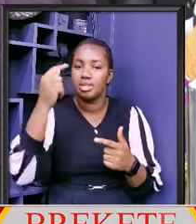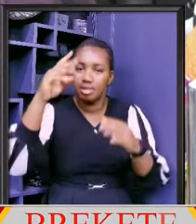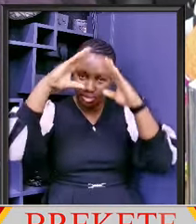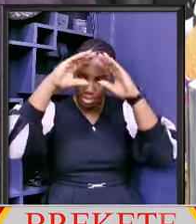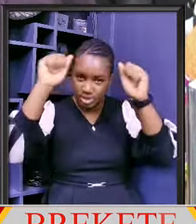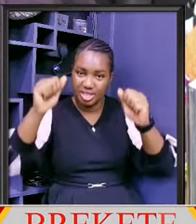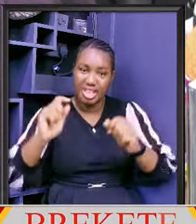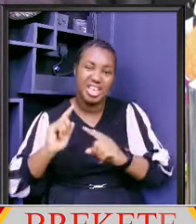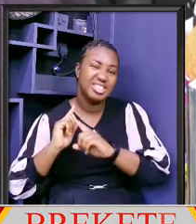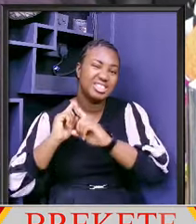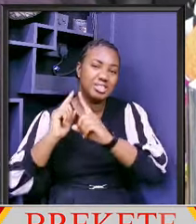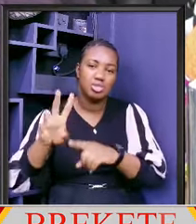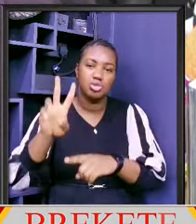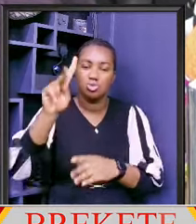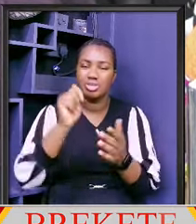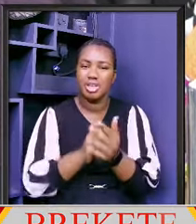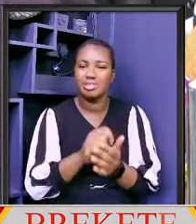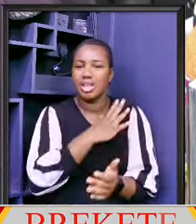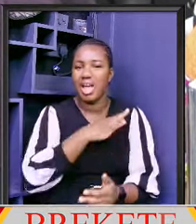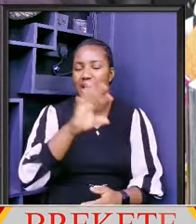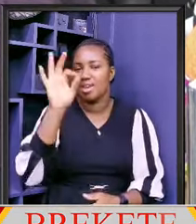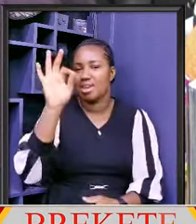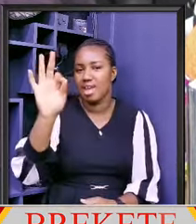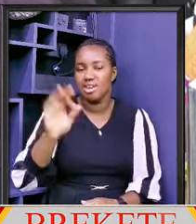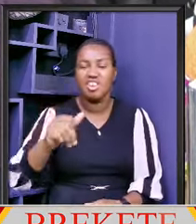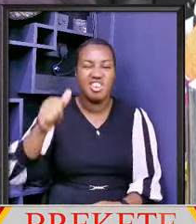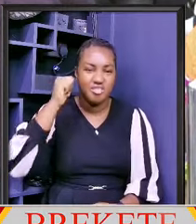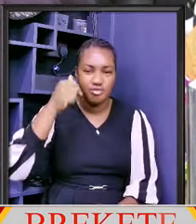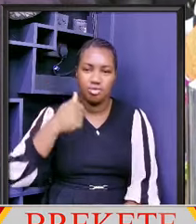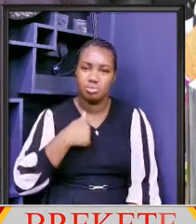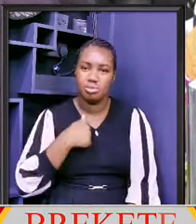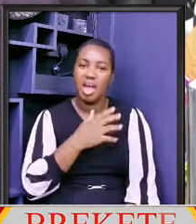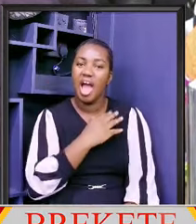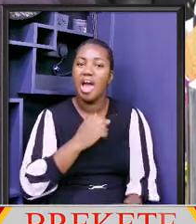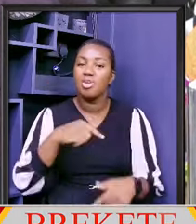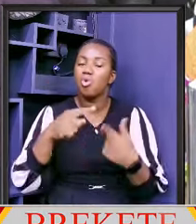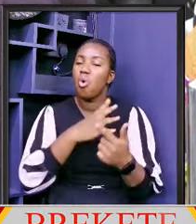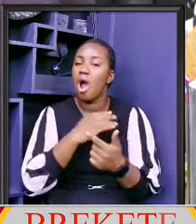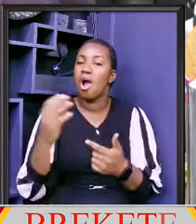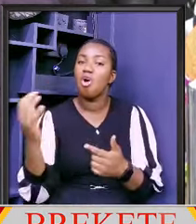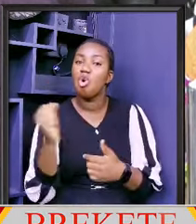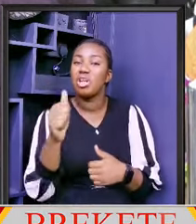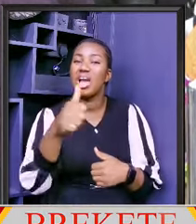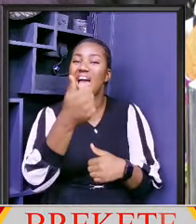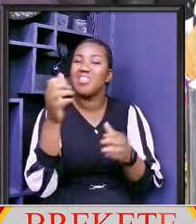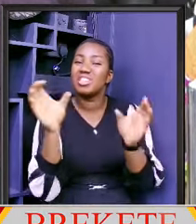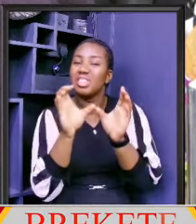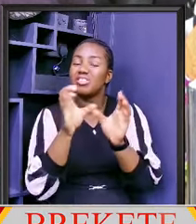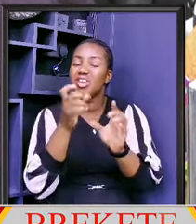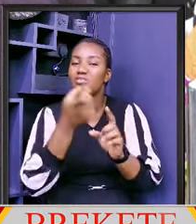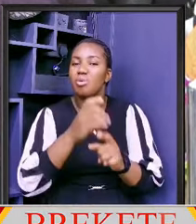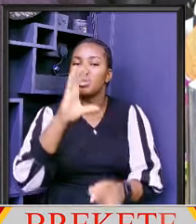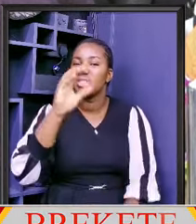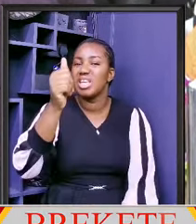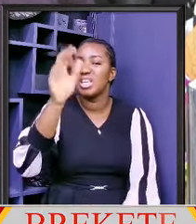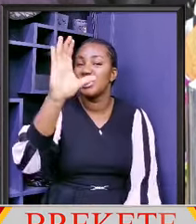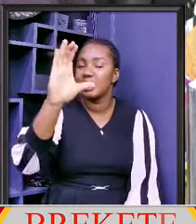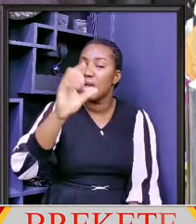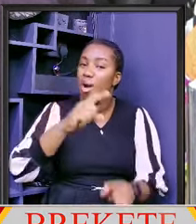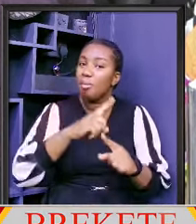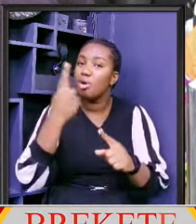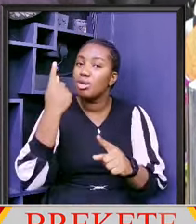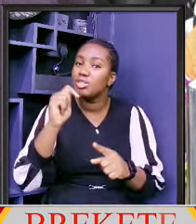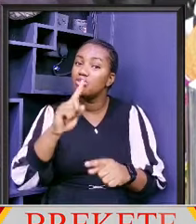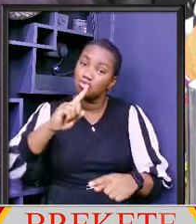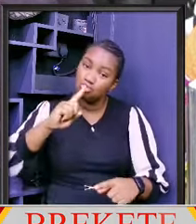have denied me and dropped me away. Even went and collected another certificate from CSU. While the original copy of the certificate